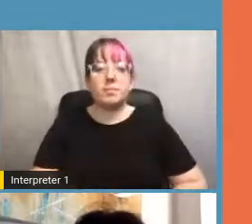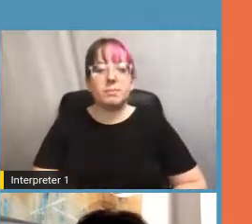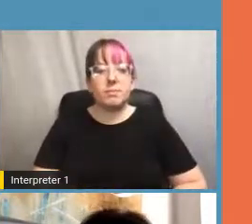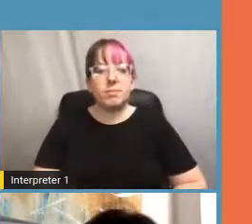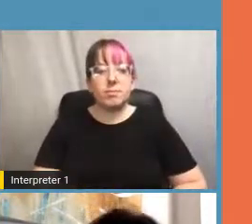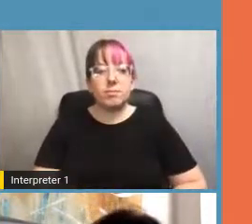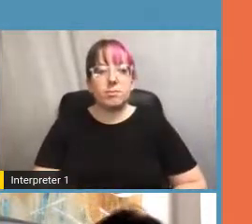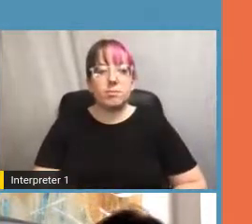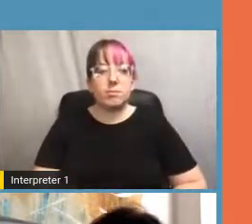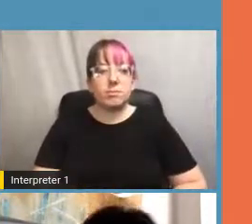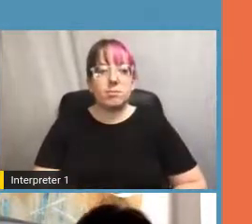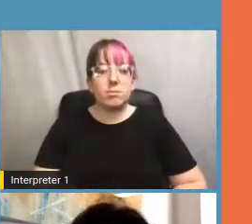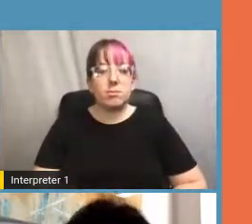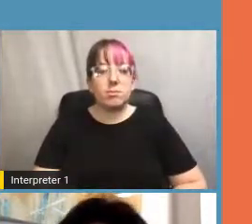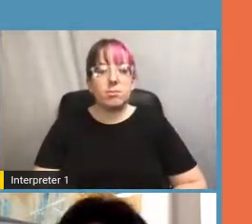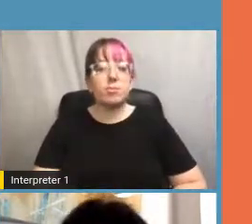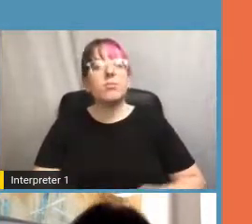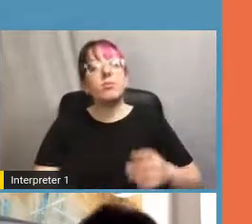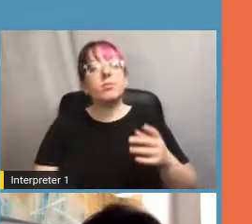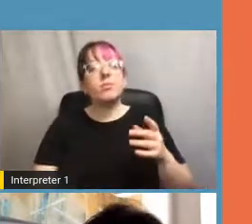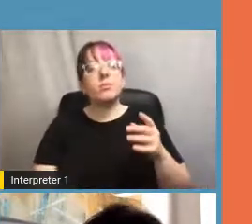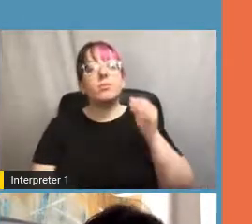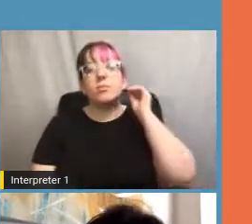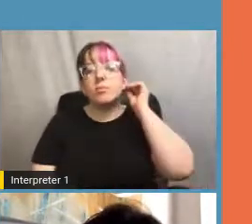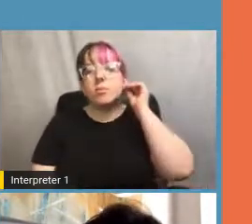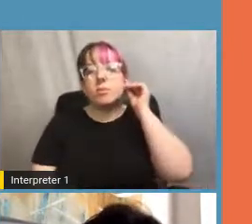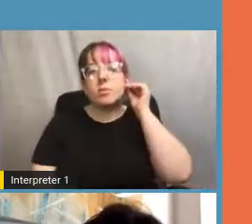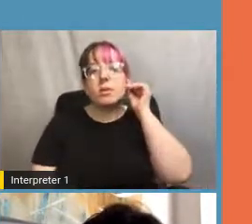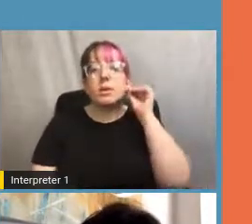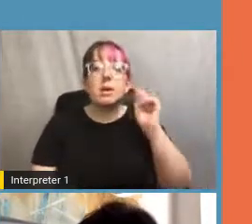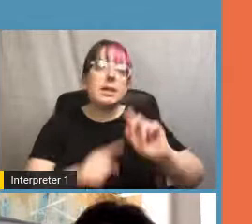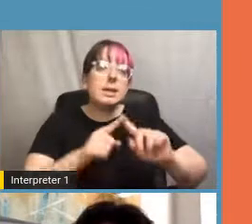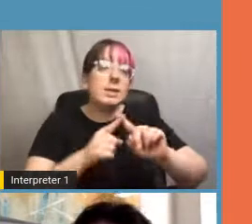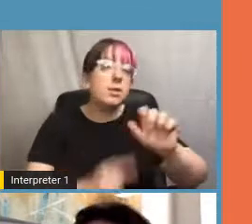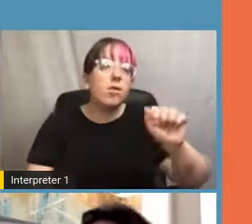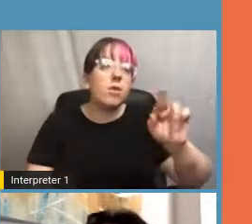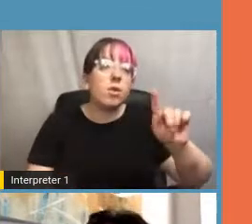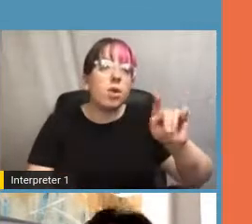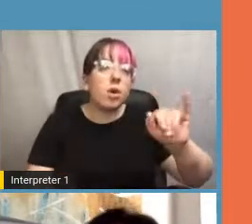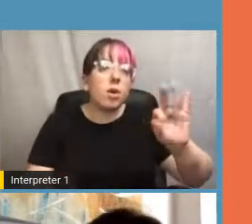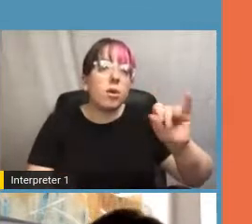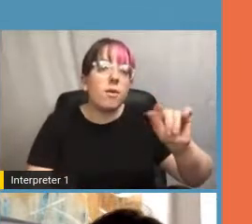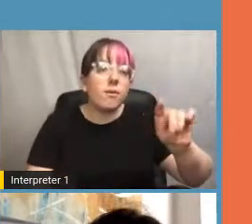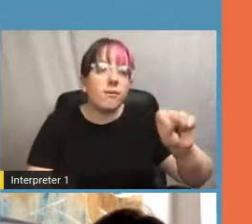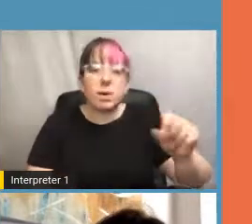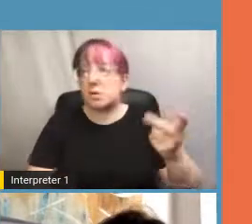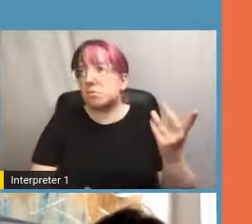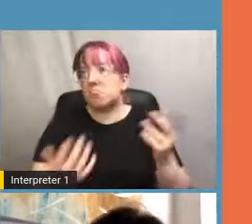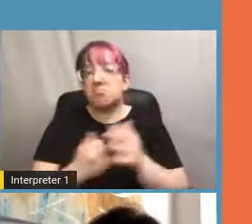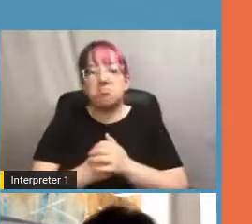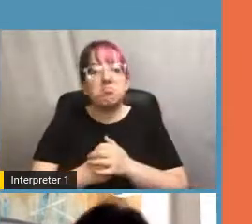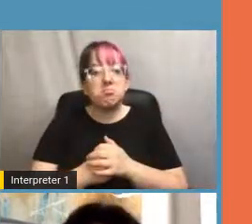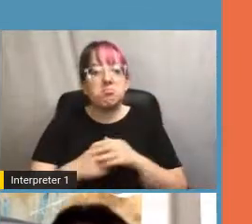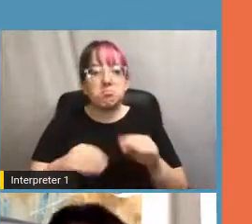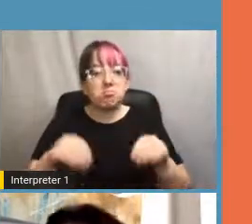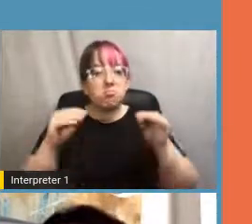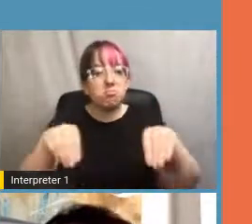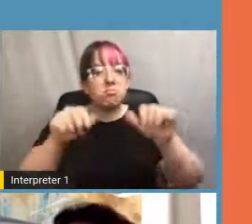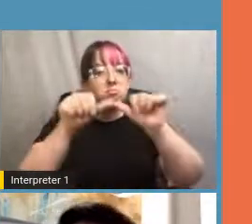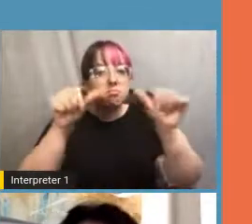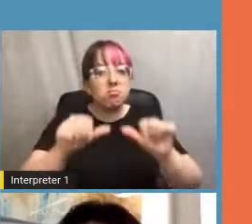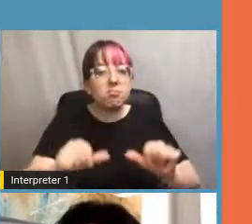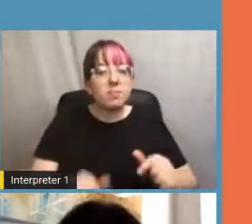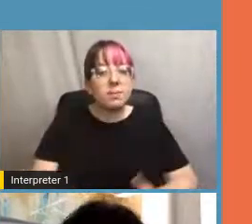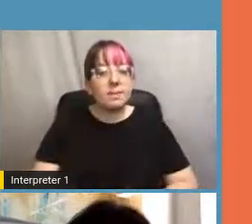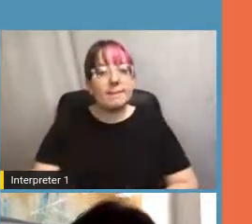I don't know, Norwegian Moravian artifacts in Wisconsin. and you make a link that